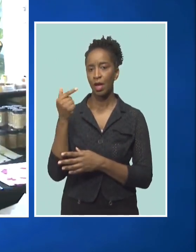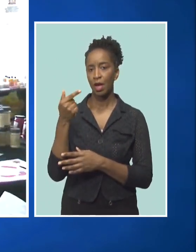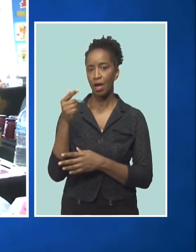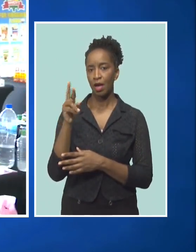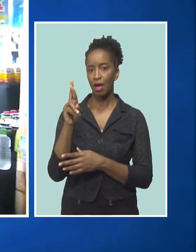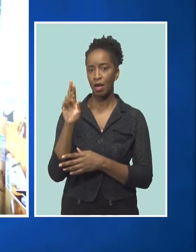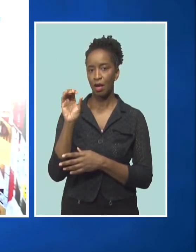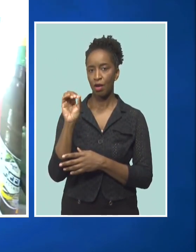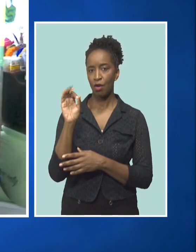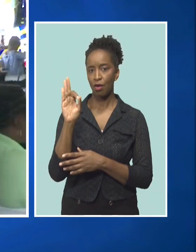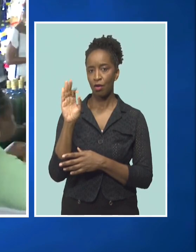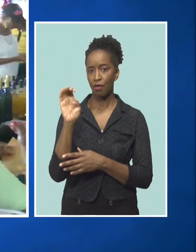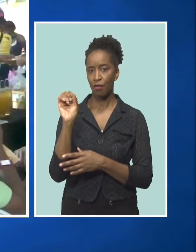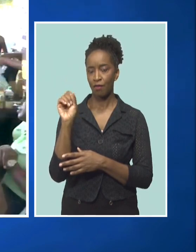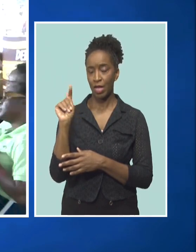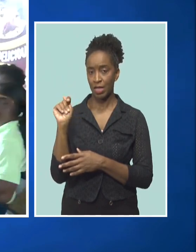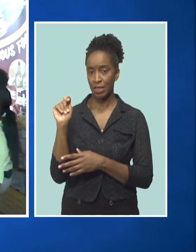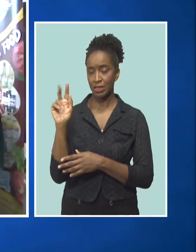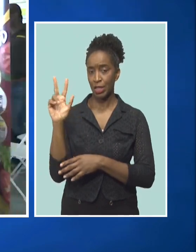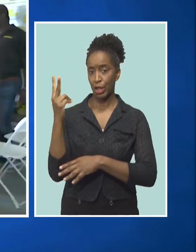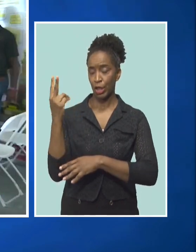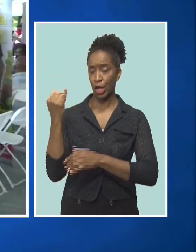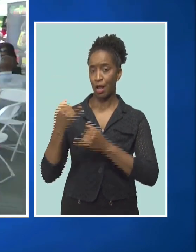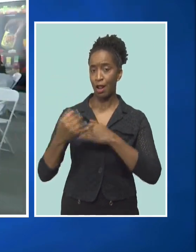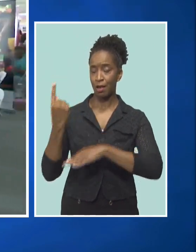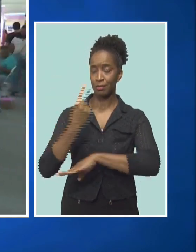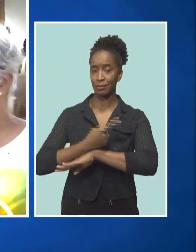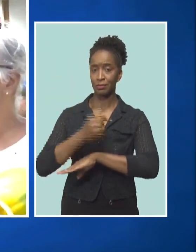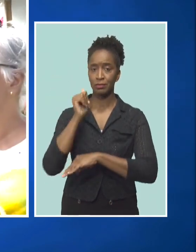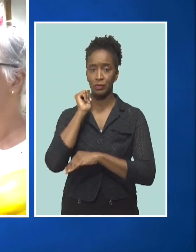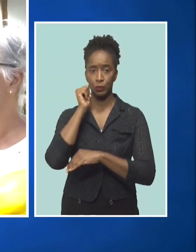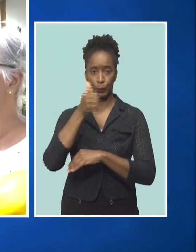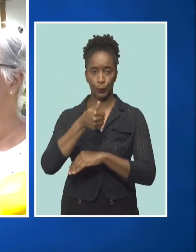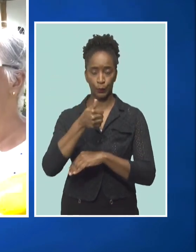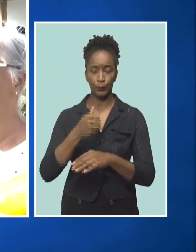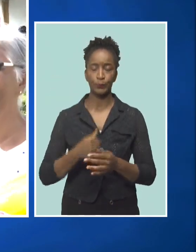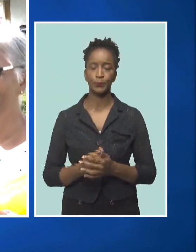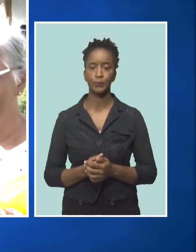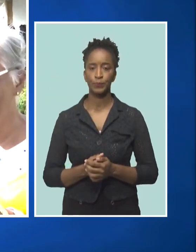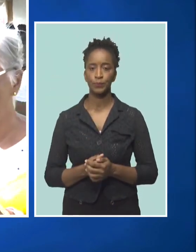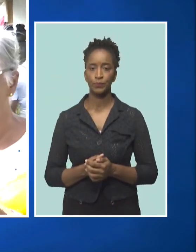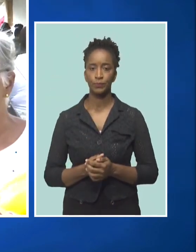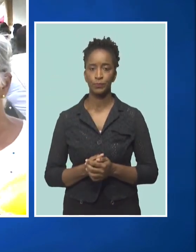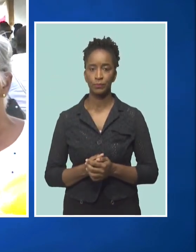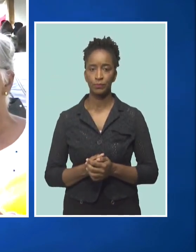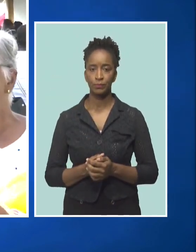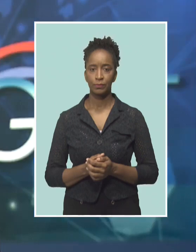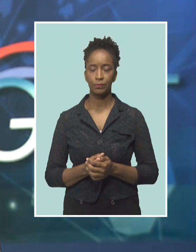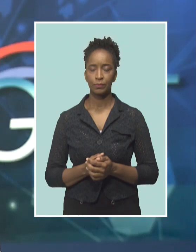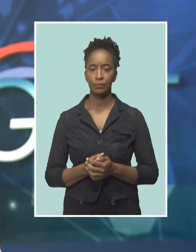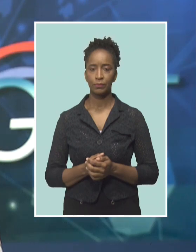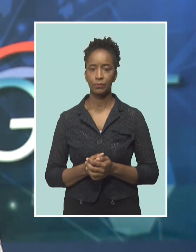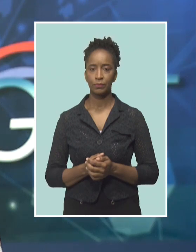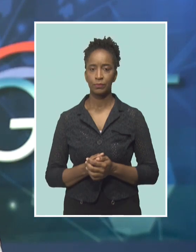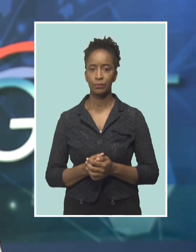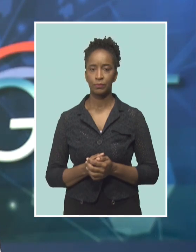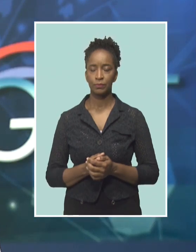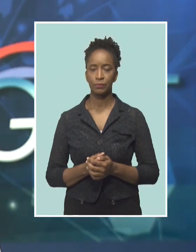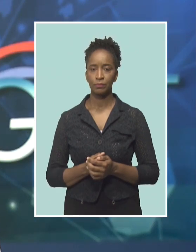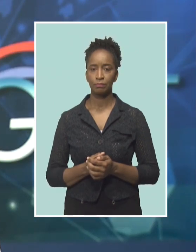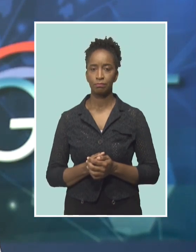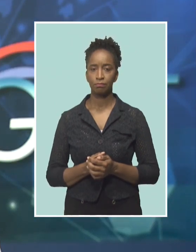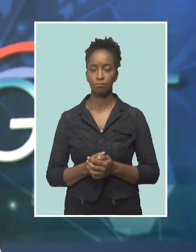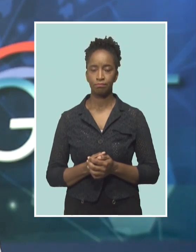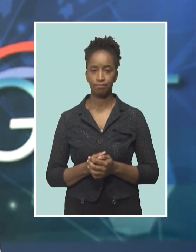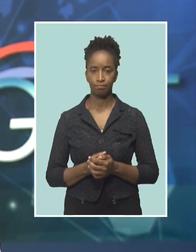2025 goes into its final day tomorrow. Trevor Thorpe, CBC News. The deportation